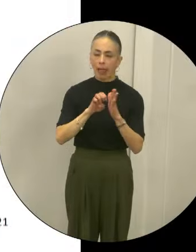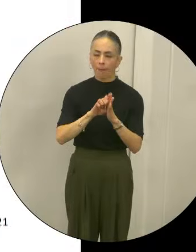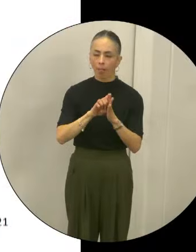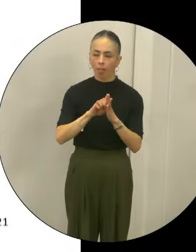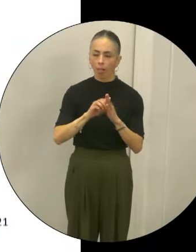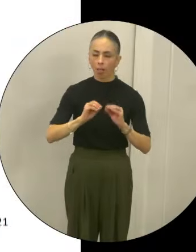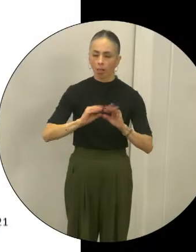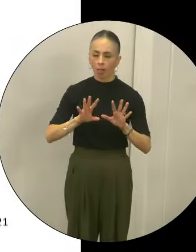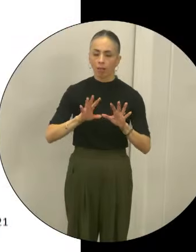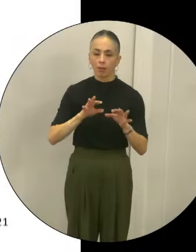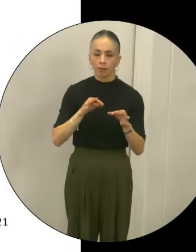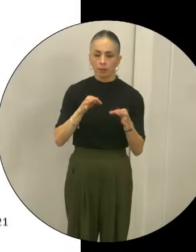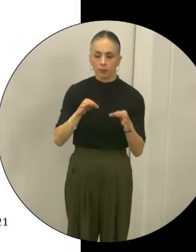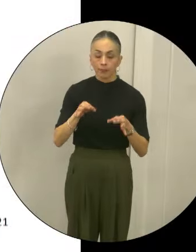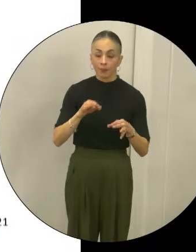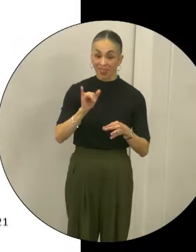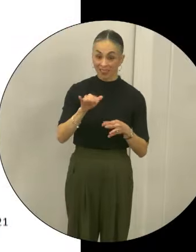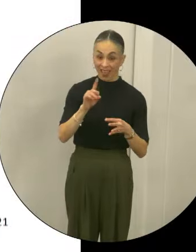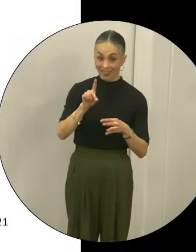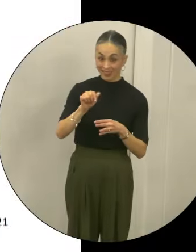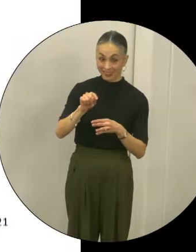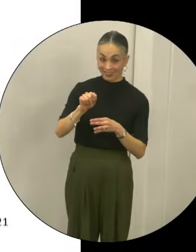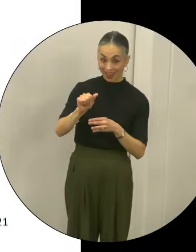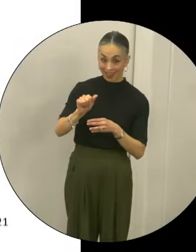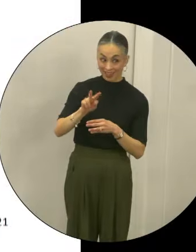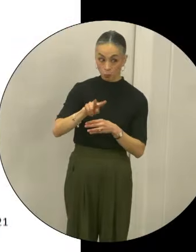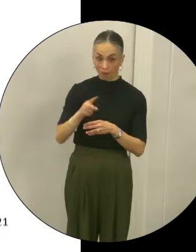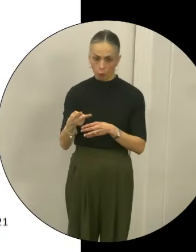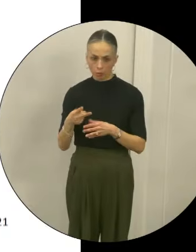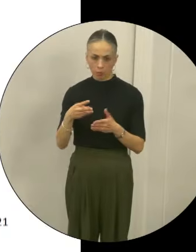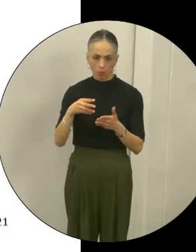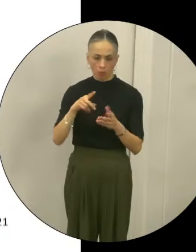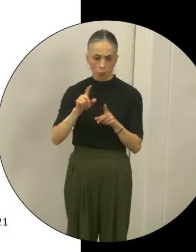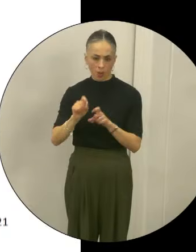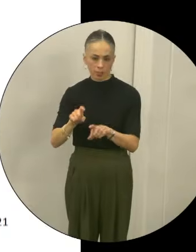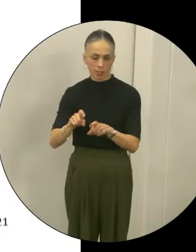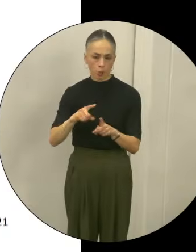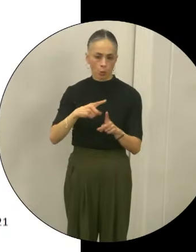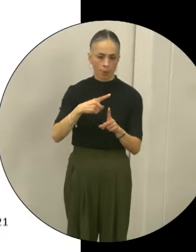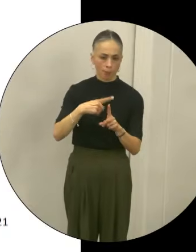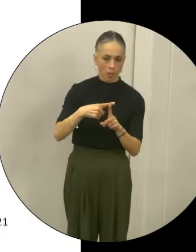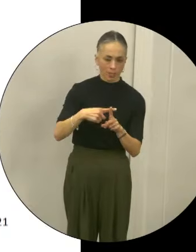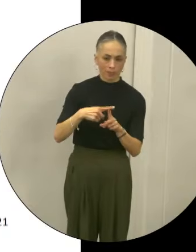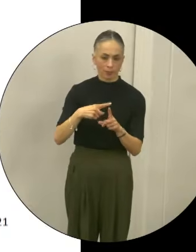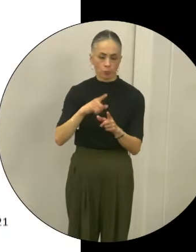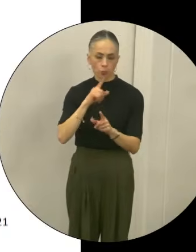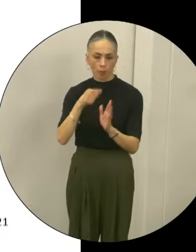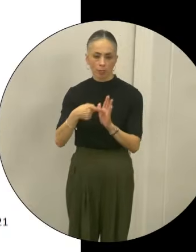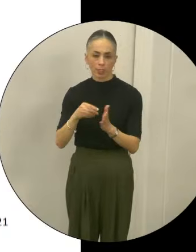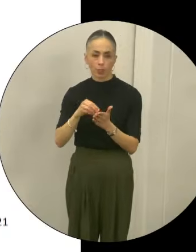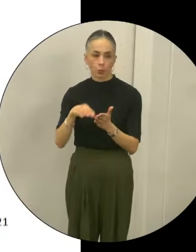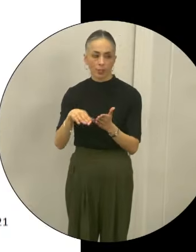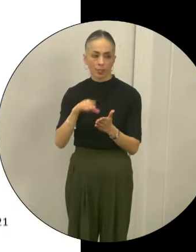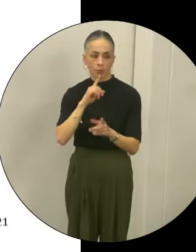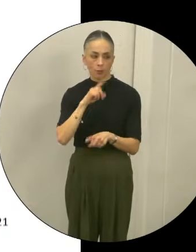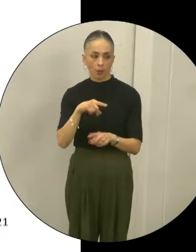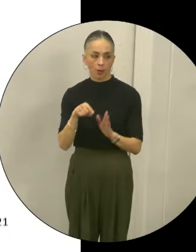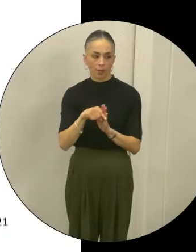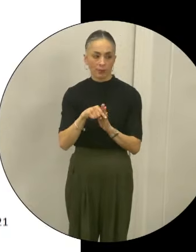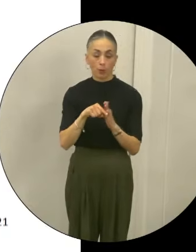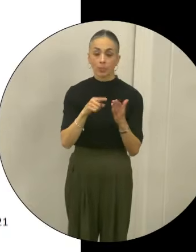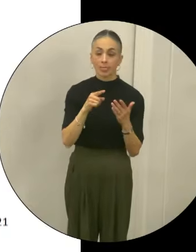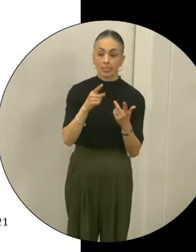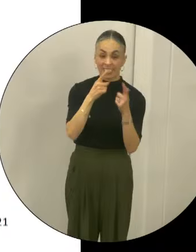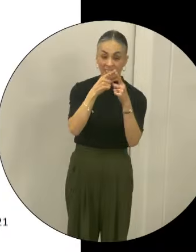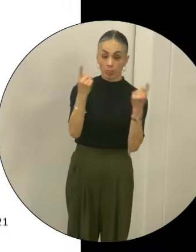don't feel safe at this school. That data is reversed on the question, so the percent positive represents the students that responded negatively. So they would disagree or strongly disagree